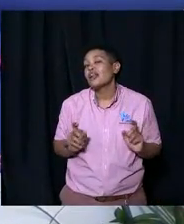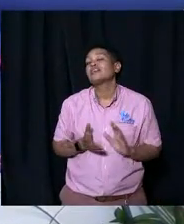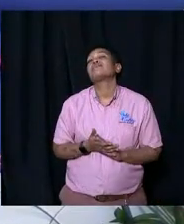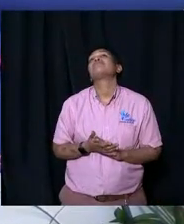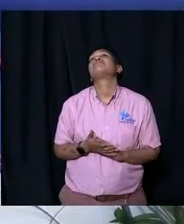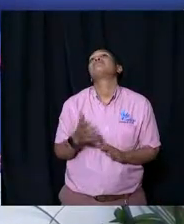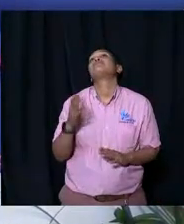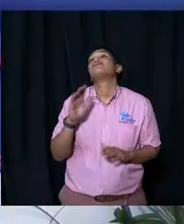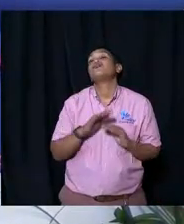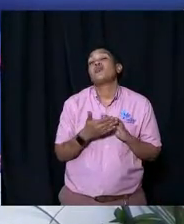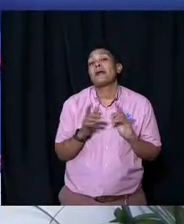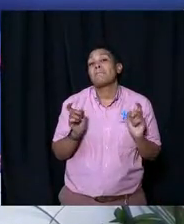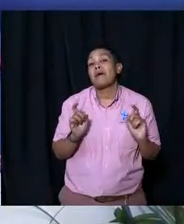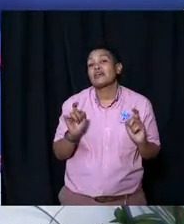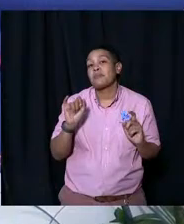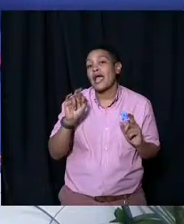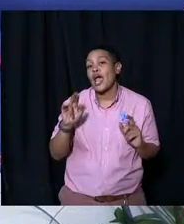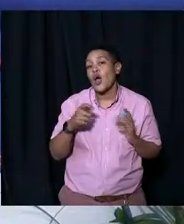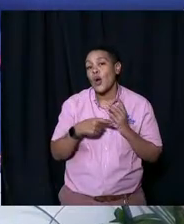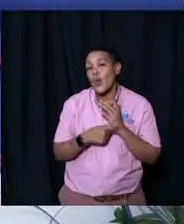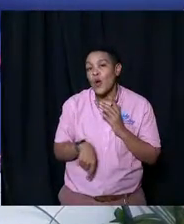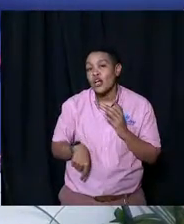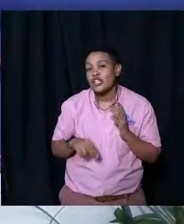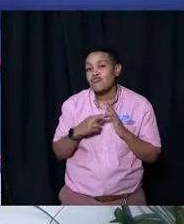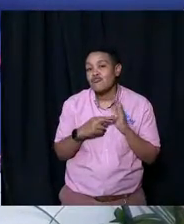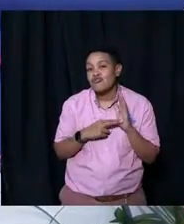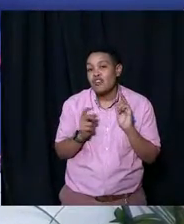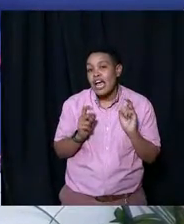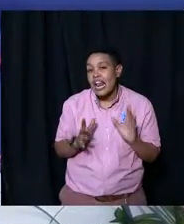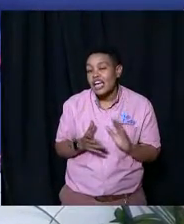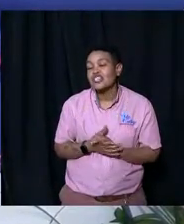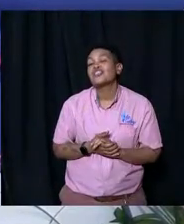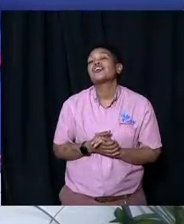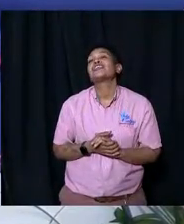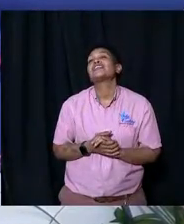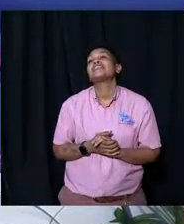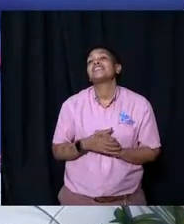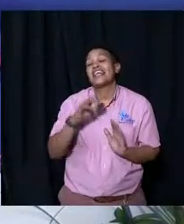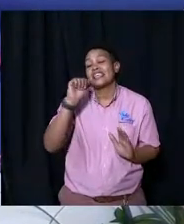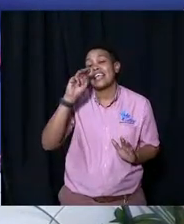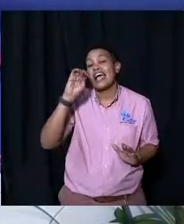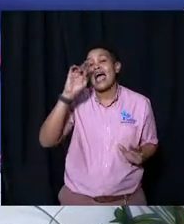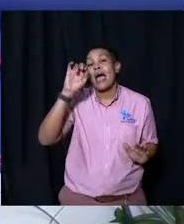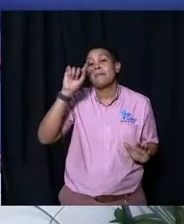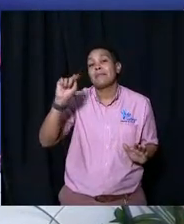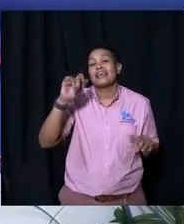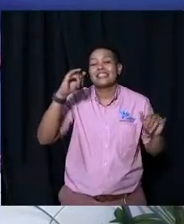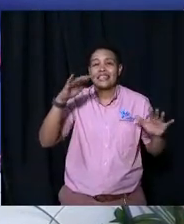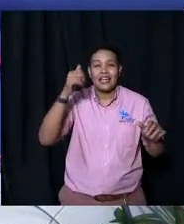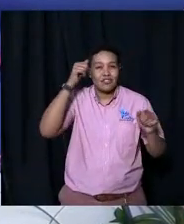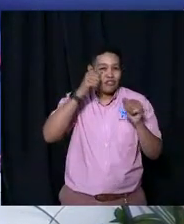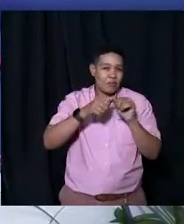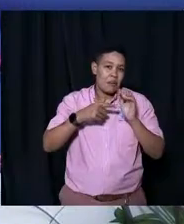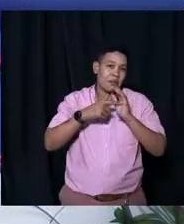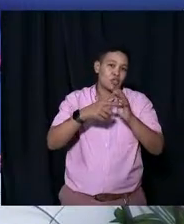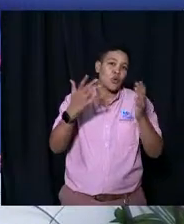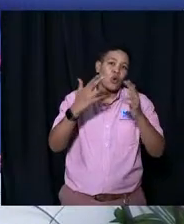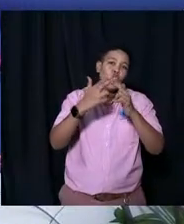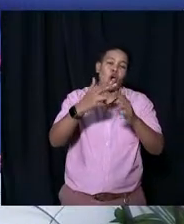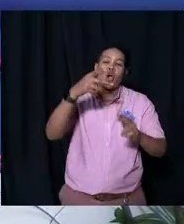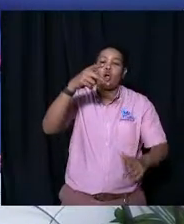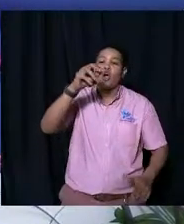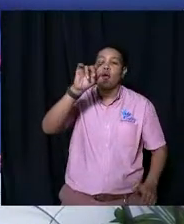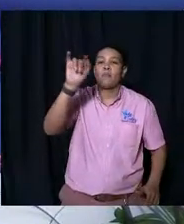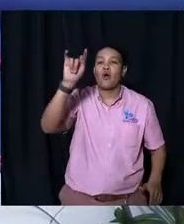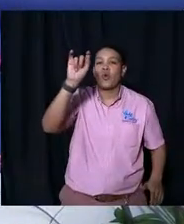Program, the actual ambient standards. So remember I showed you what we call pollutants, and